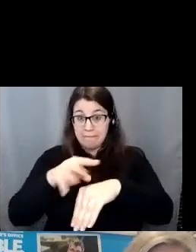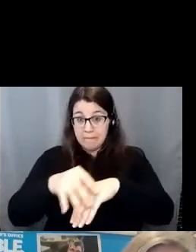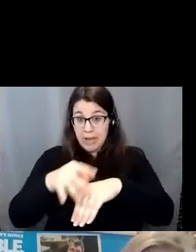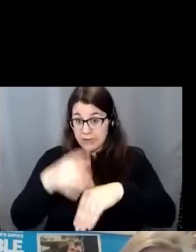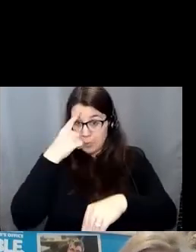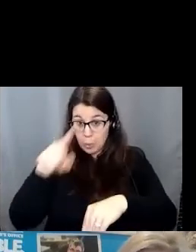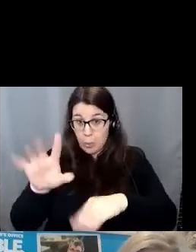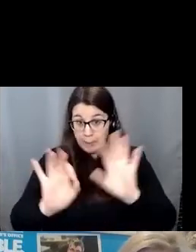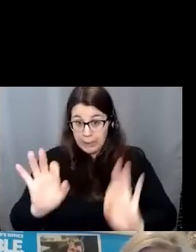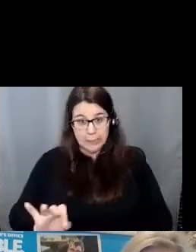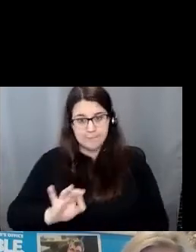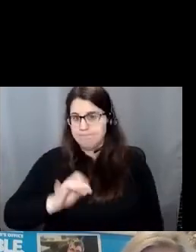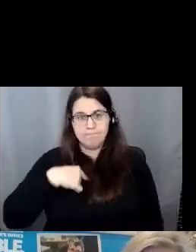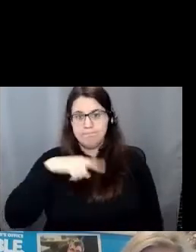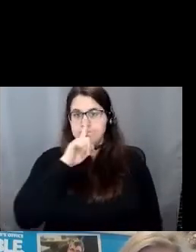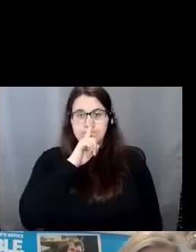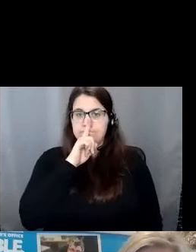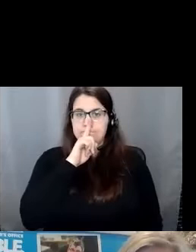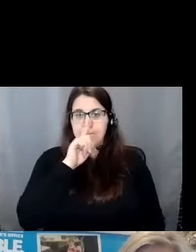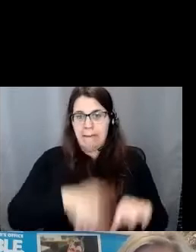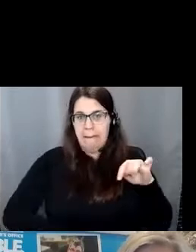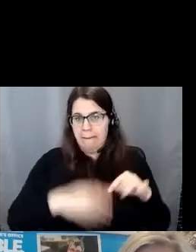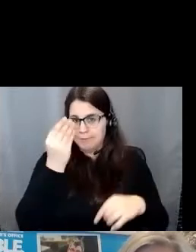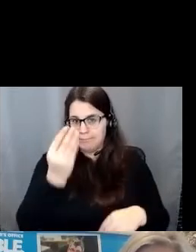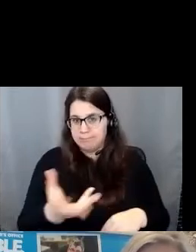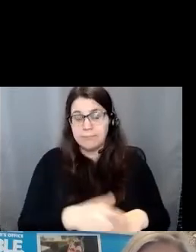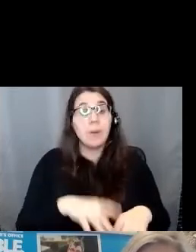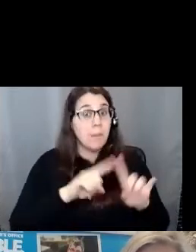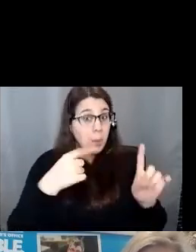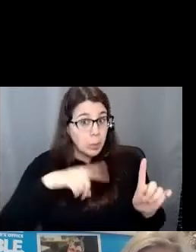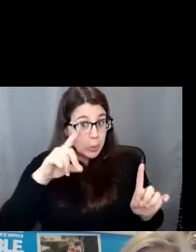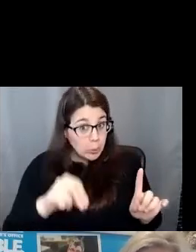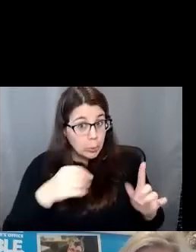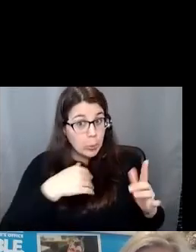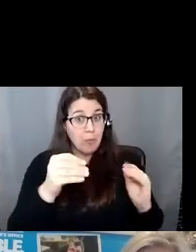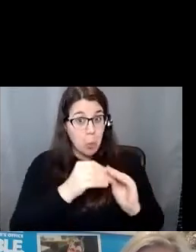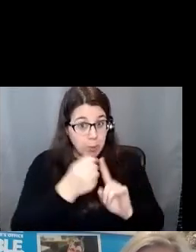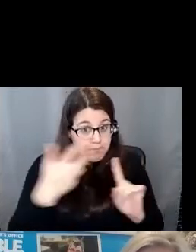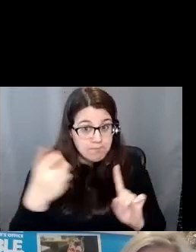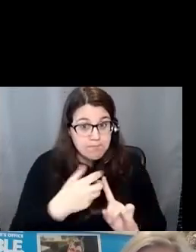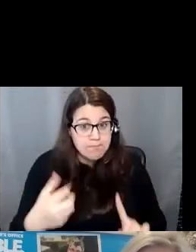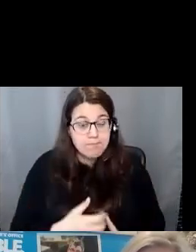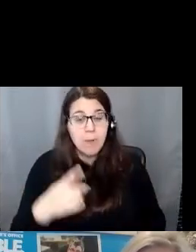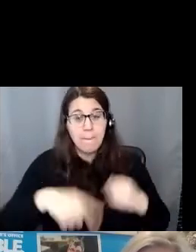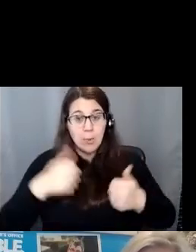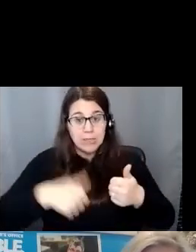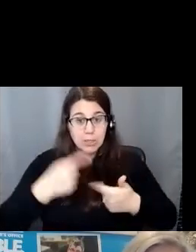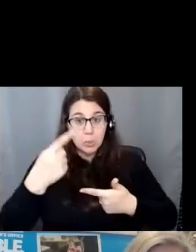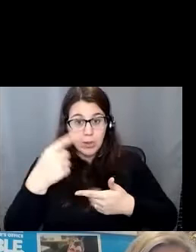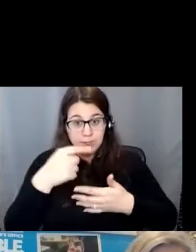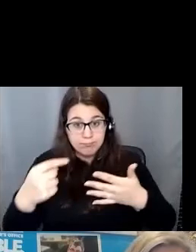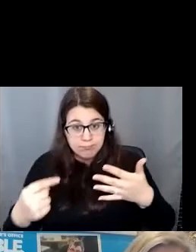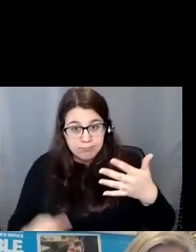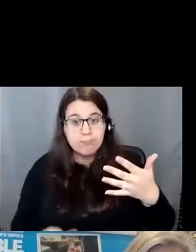your investment options. However, we do have detailed information about the options included at the